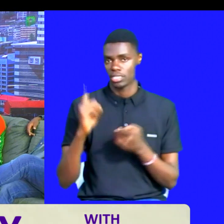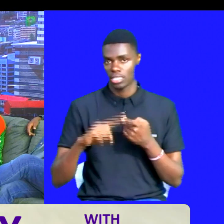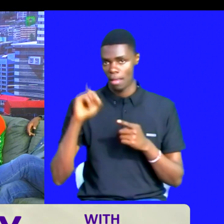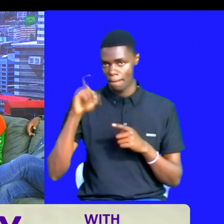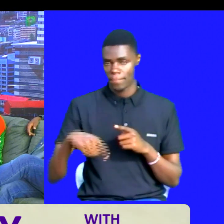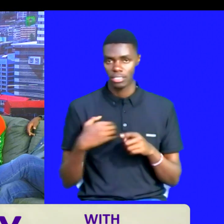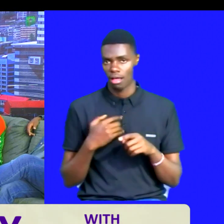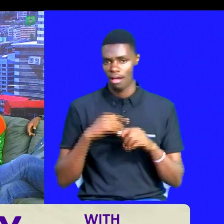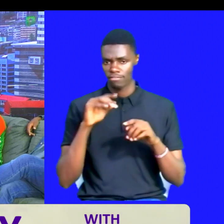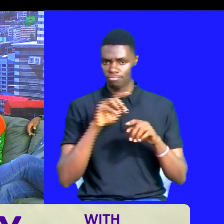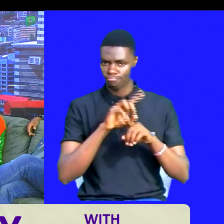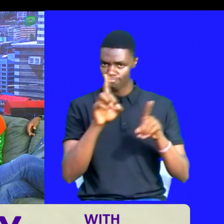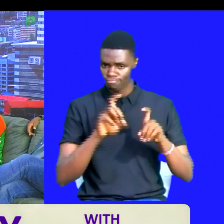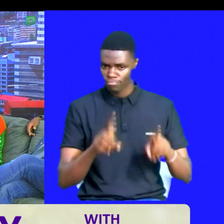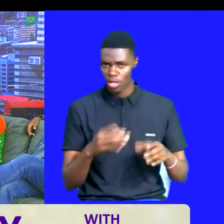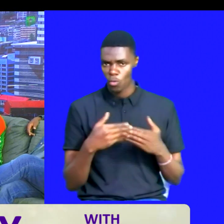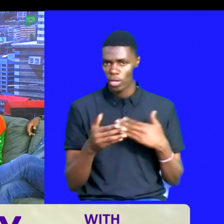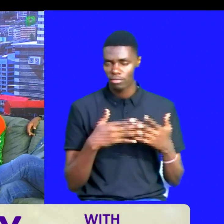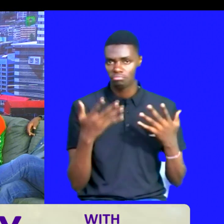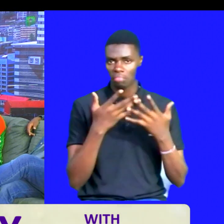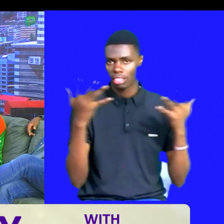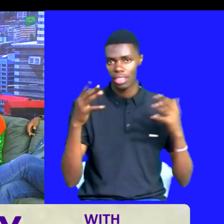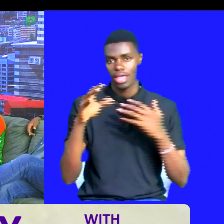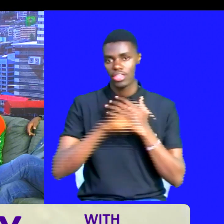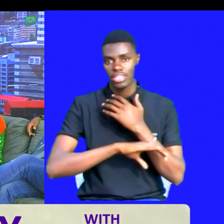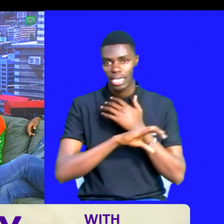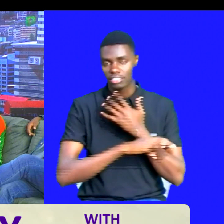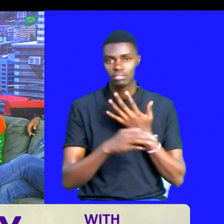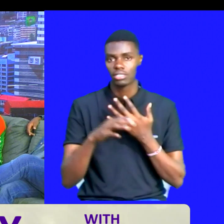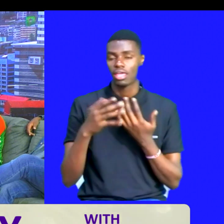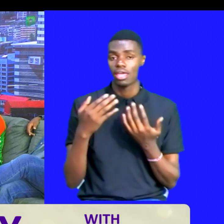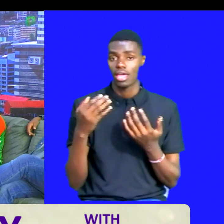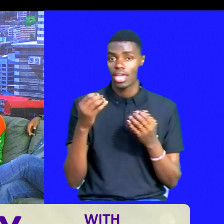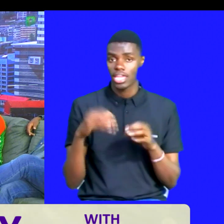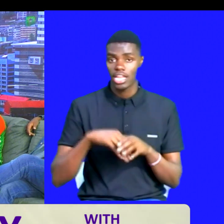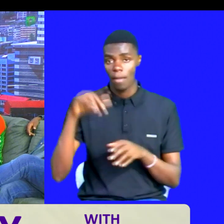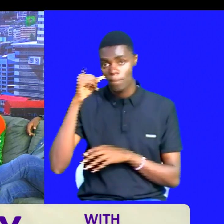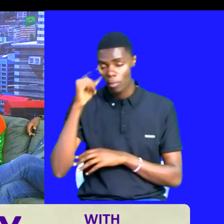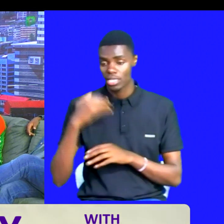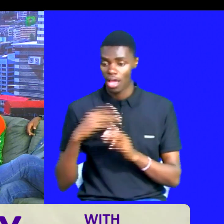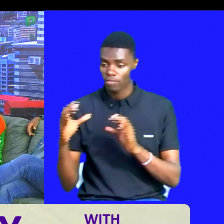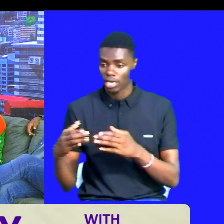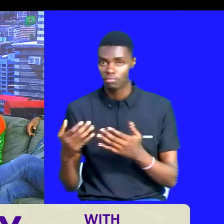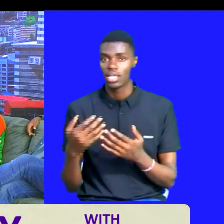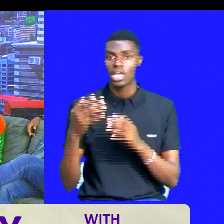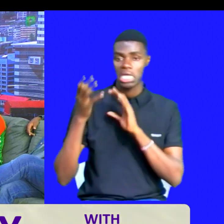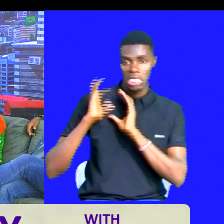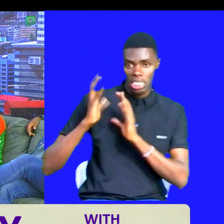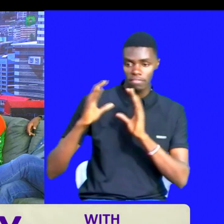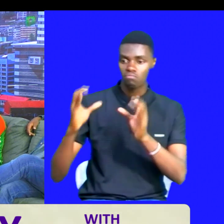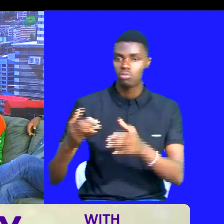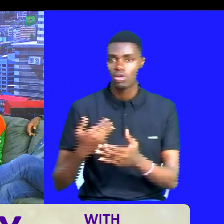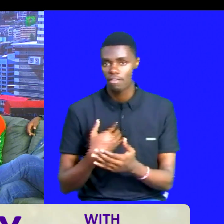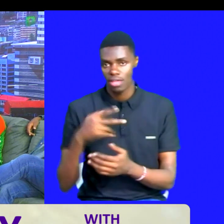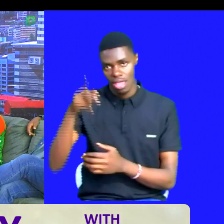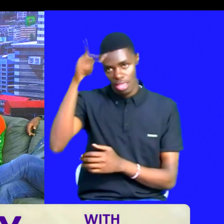club. Okay. So wherever you are in the country, if you're in Mombasa, there's a club in Mombasa. If you're in Kilifi, there's a club in Kilifi. If you're in Kiambu, there's a